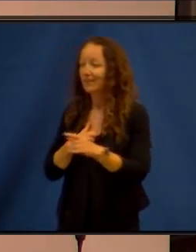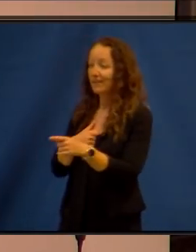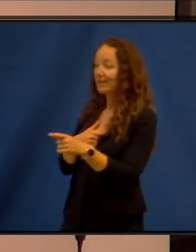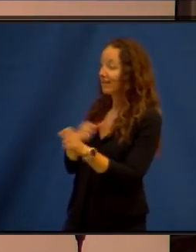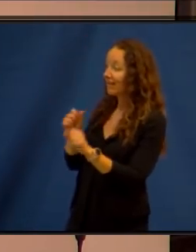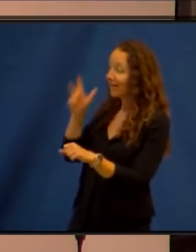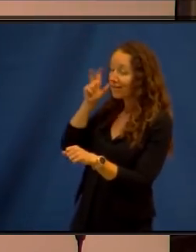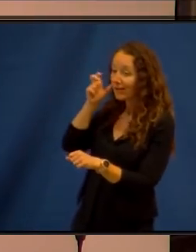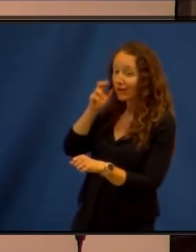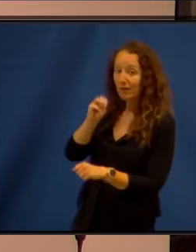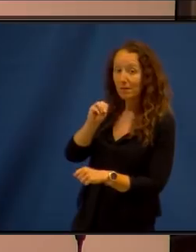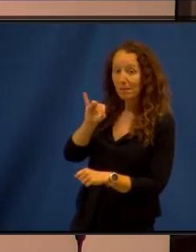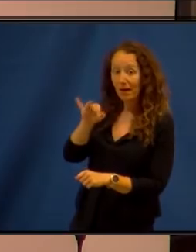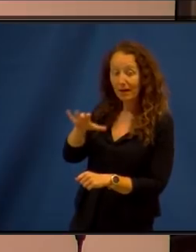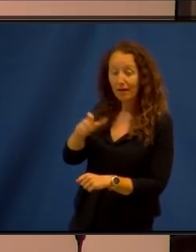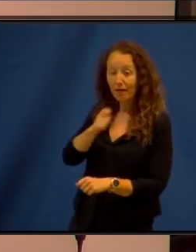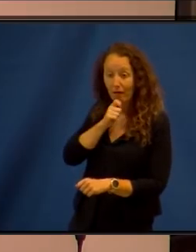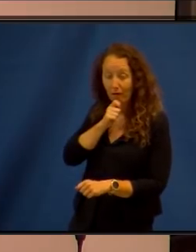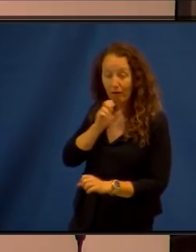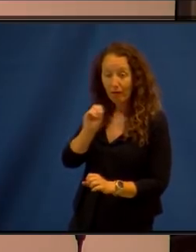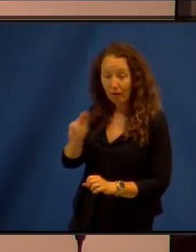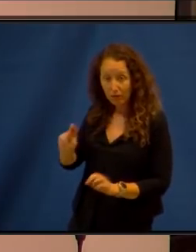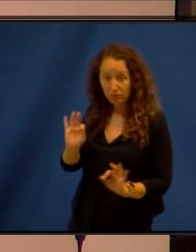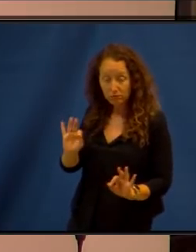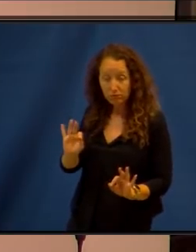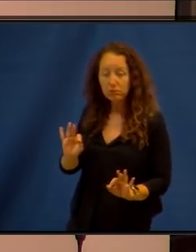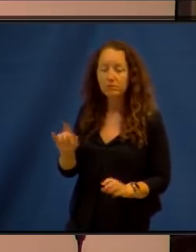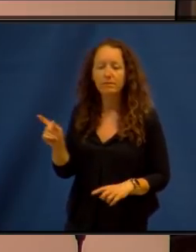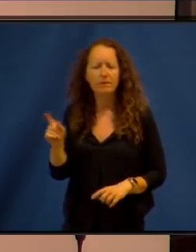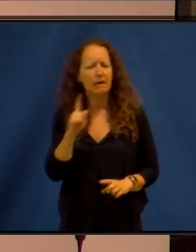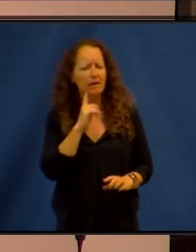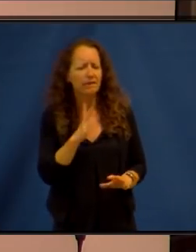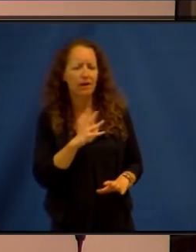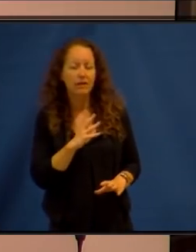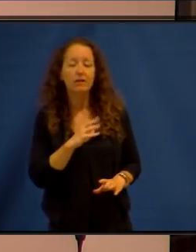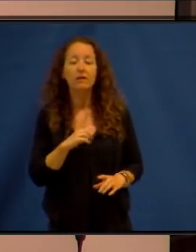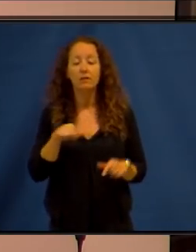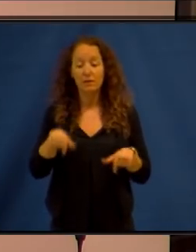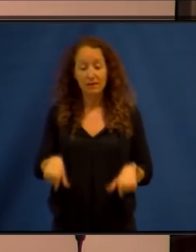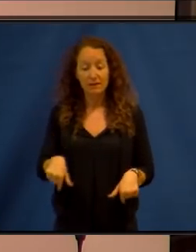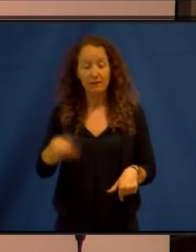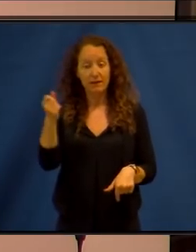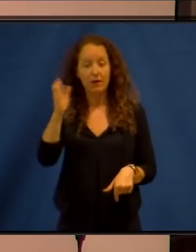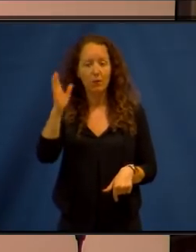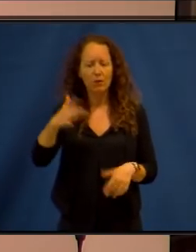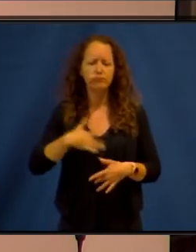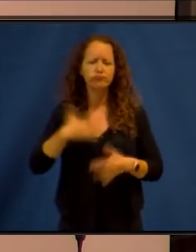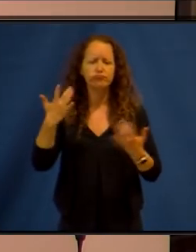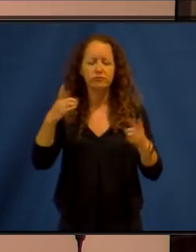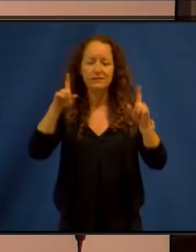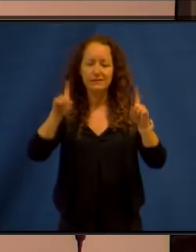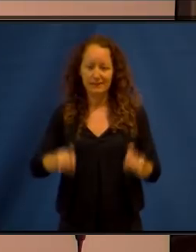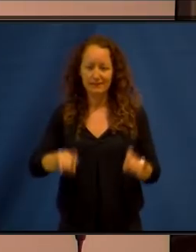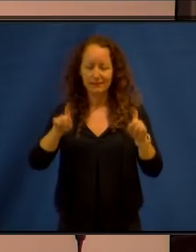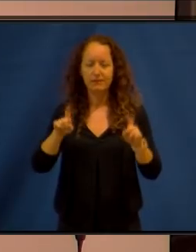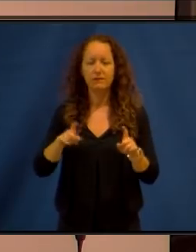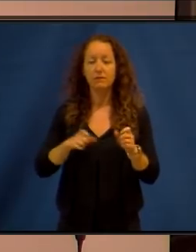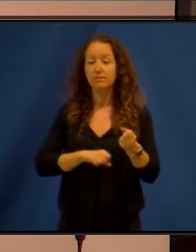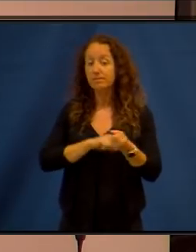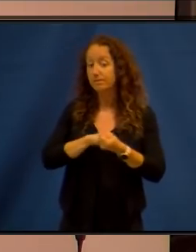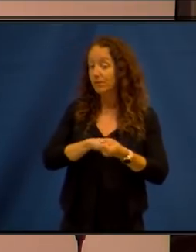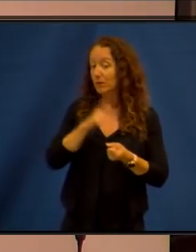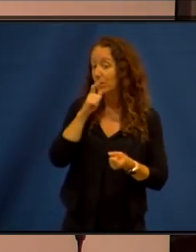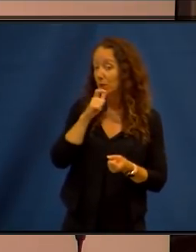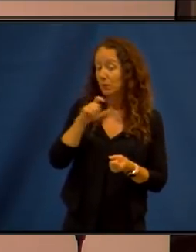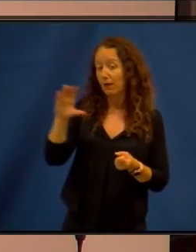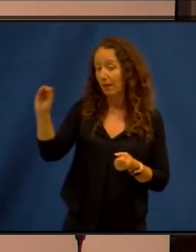sure. Okay. I think we're good. But okay. The testing event this Saturday is sponsored by Sonora Quest. They